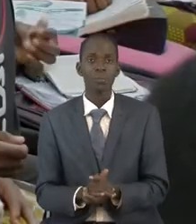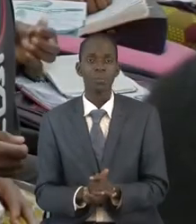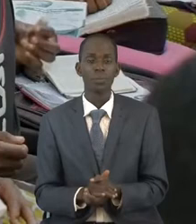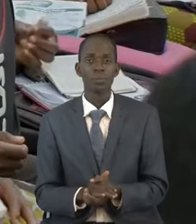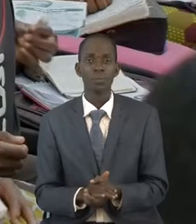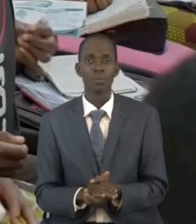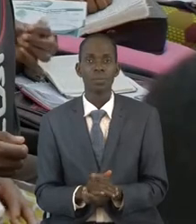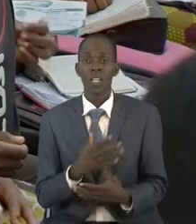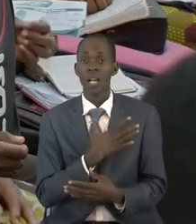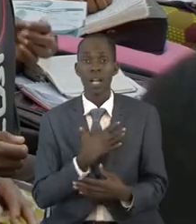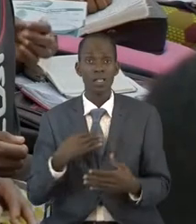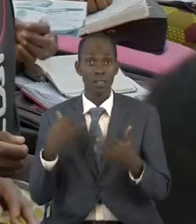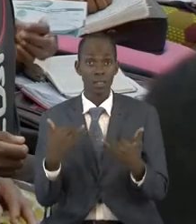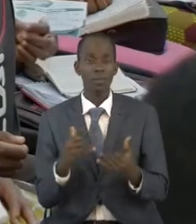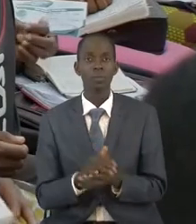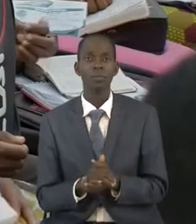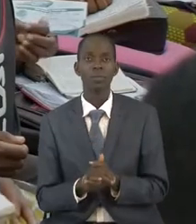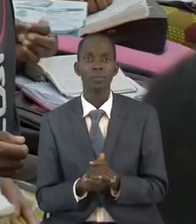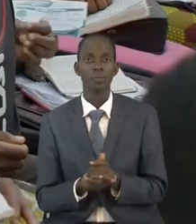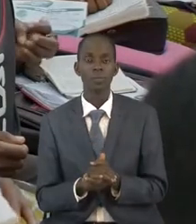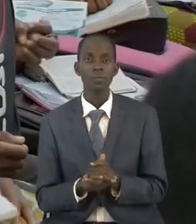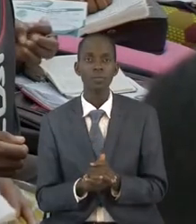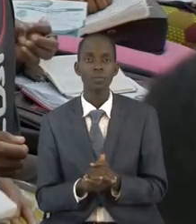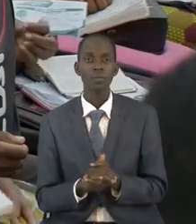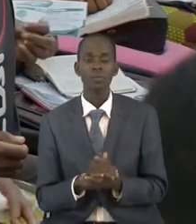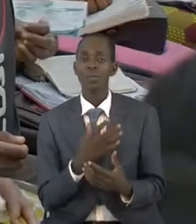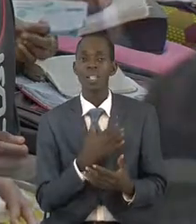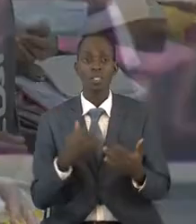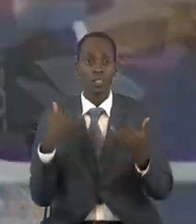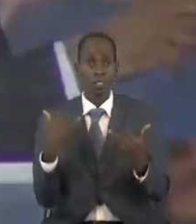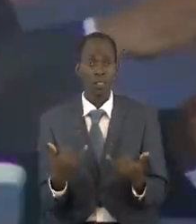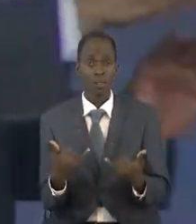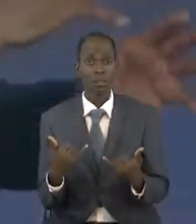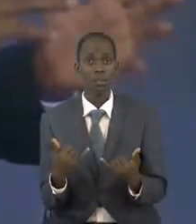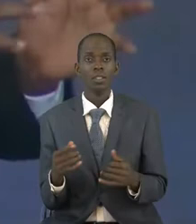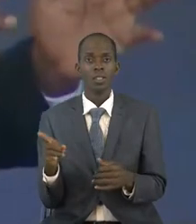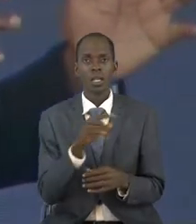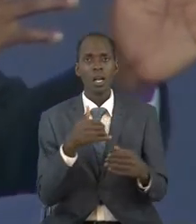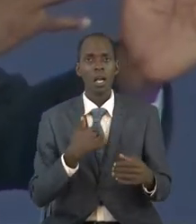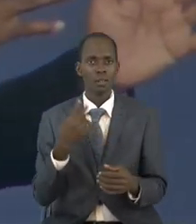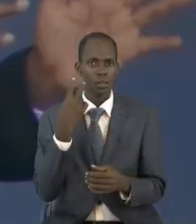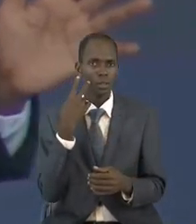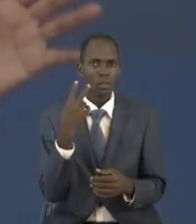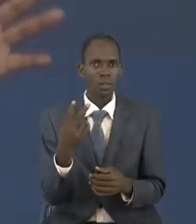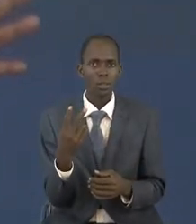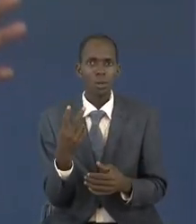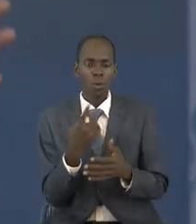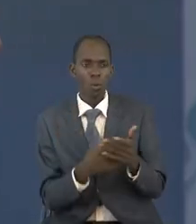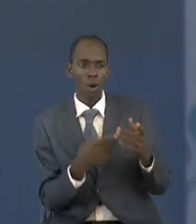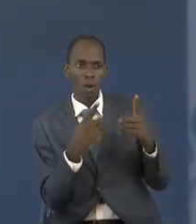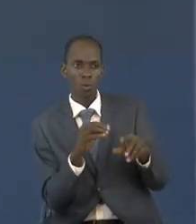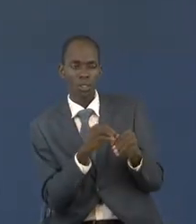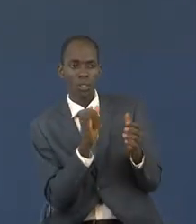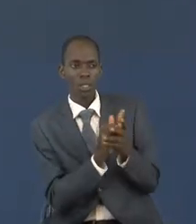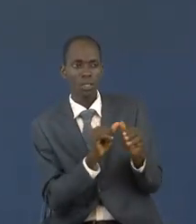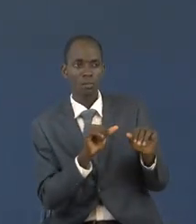And now, thank you very much. Now they have seen what goes on in that fellowship, in